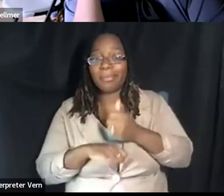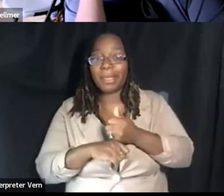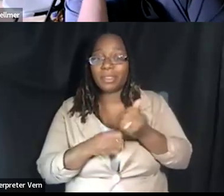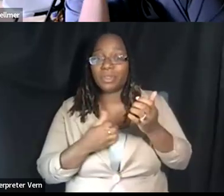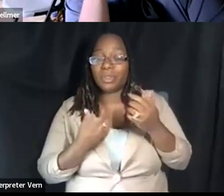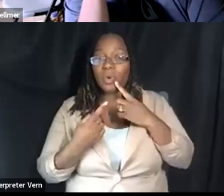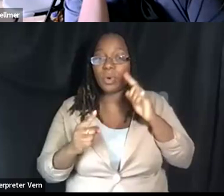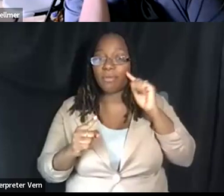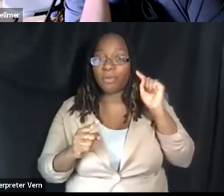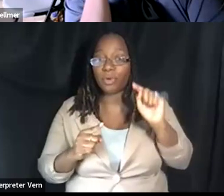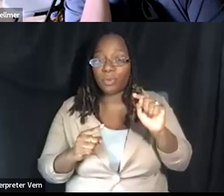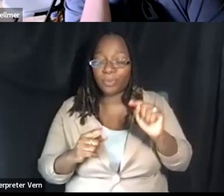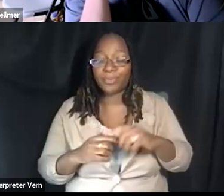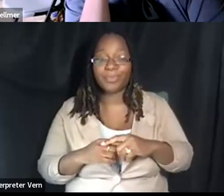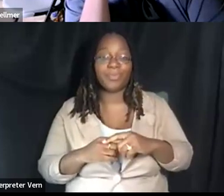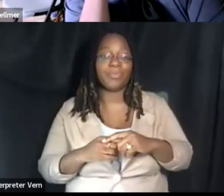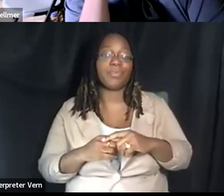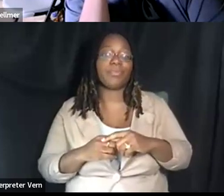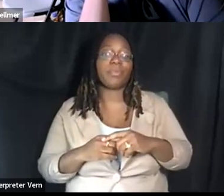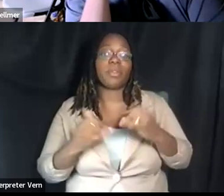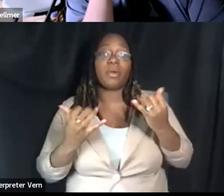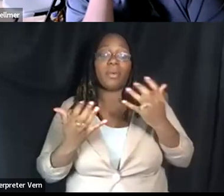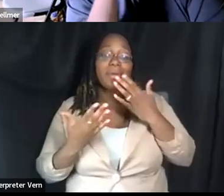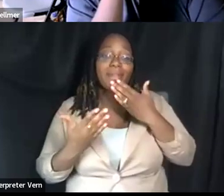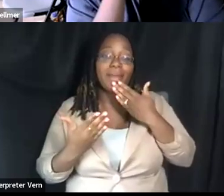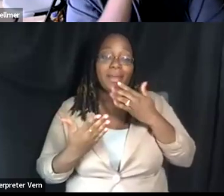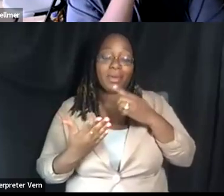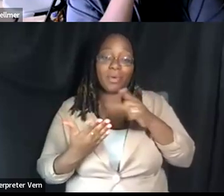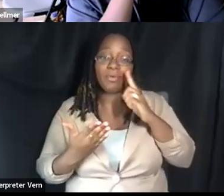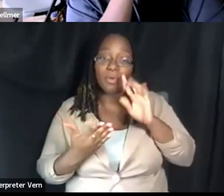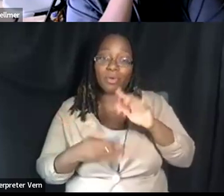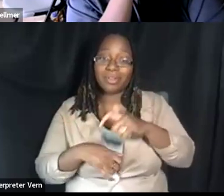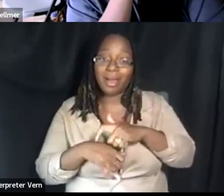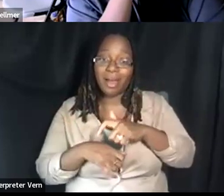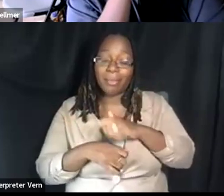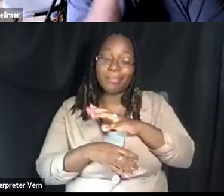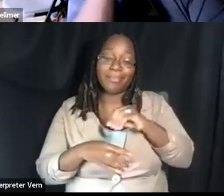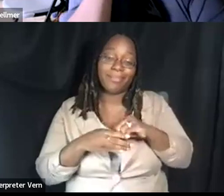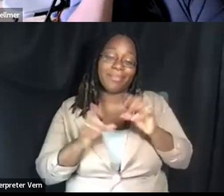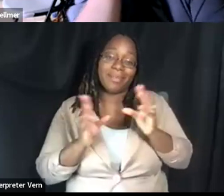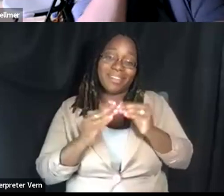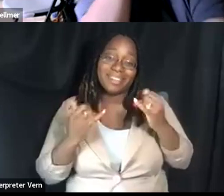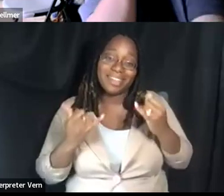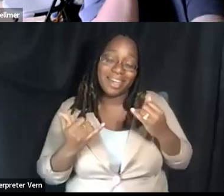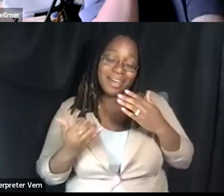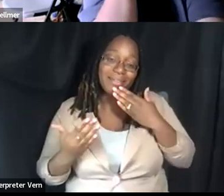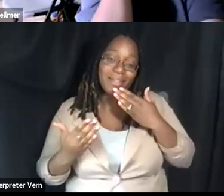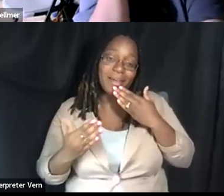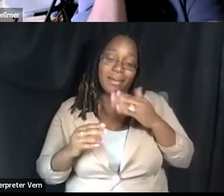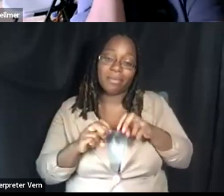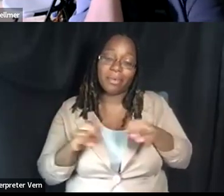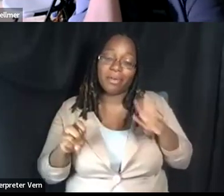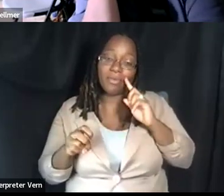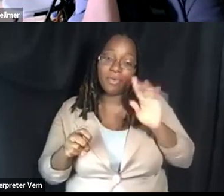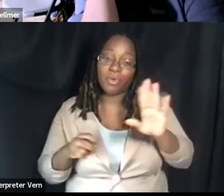best for you. And so with that, I want to thank everybody for taking the time to be part of this call. I want to thank all of our panelists for all of the hard work